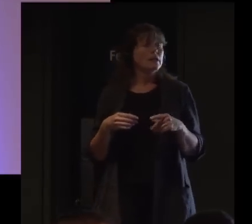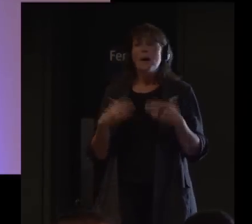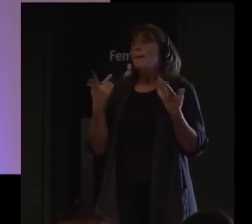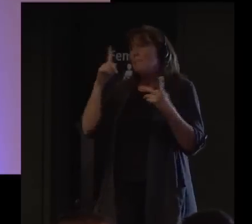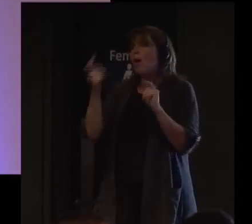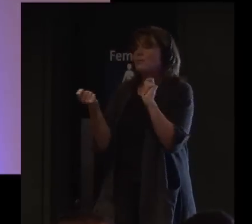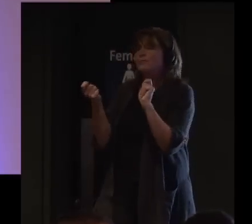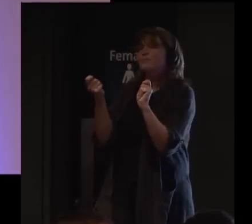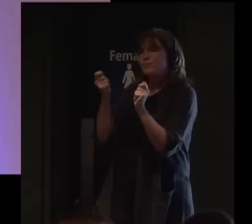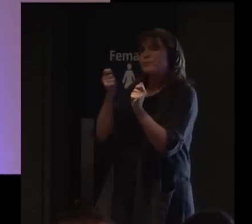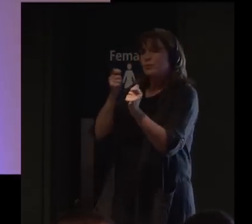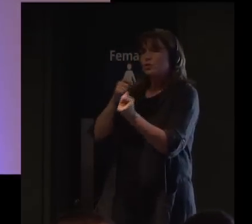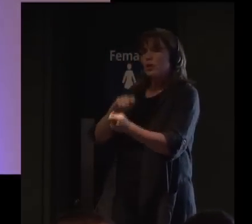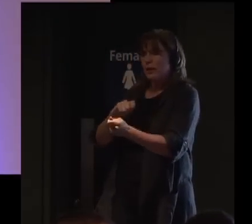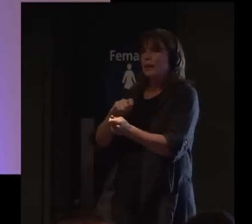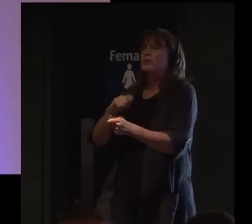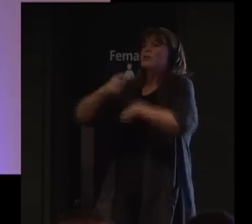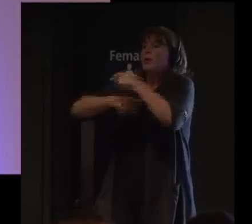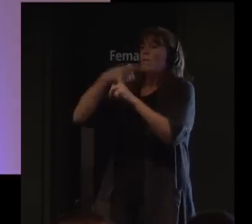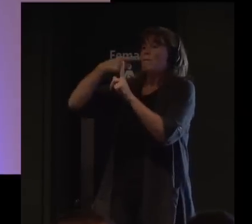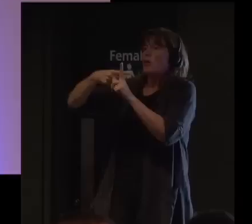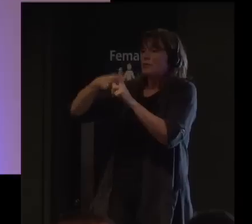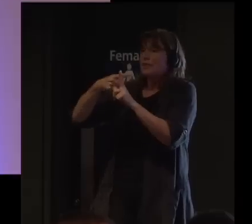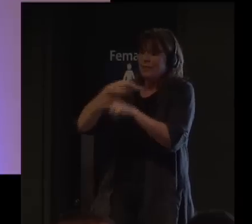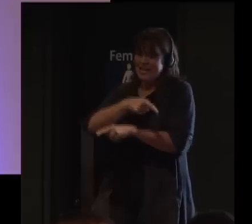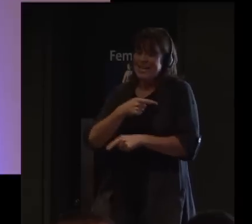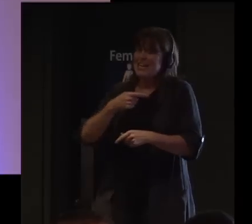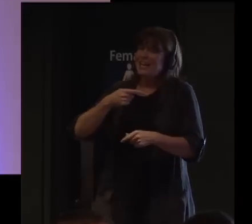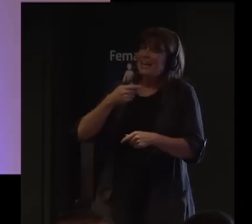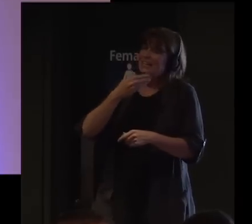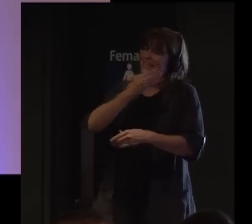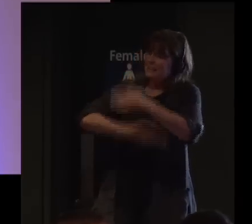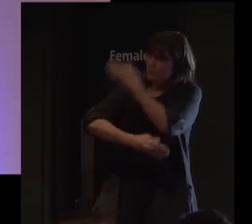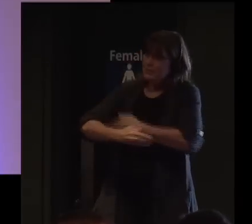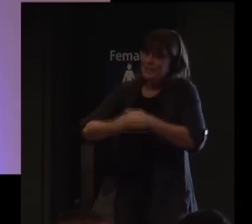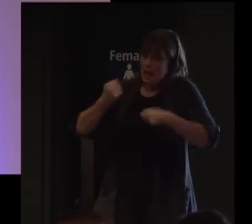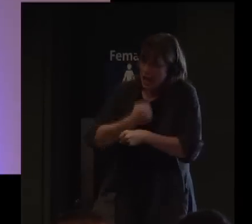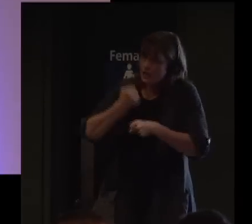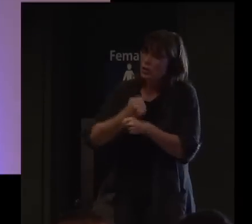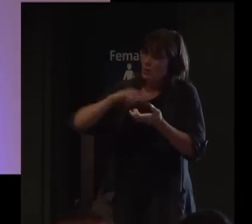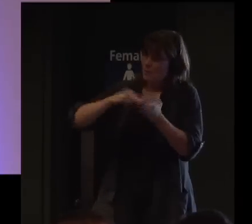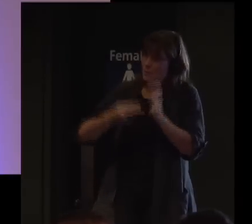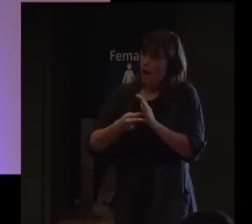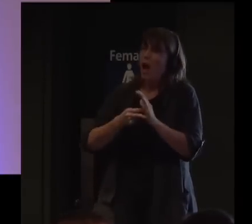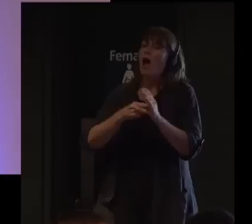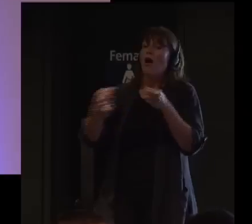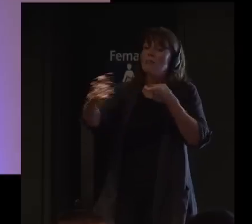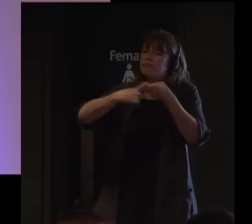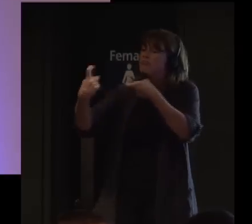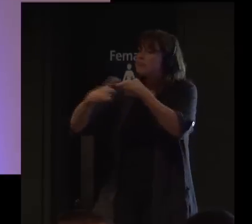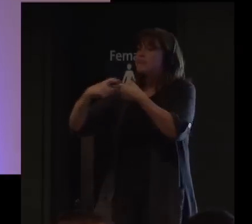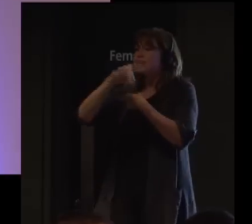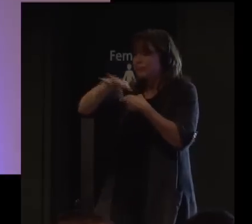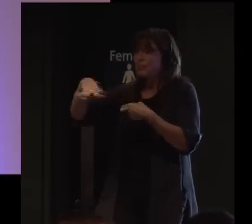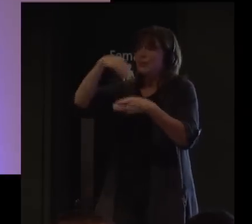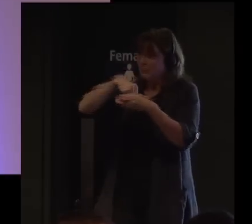positive is that with this disability action plan, member states of the Council of Europe, including Poland, including